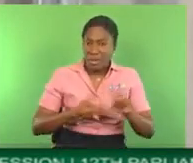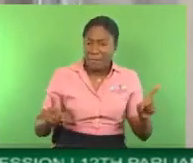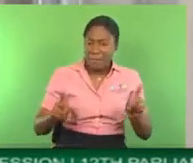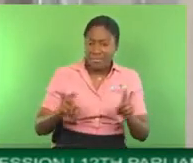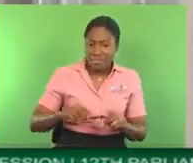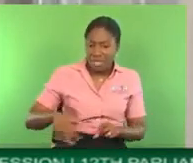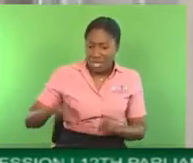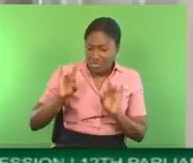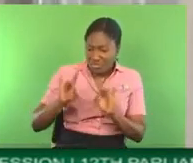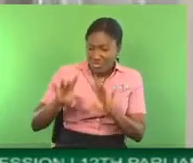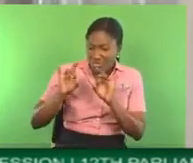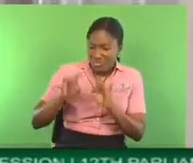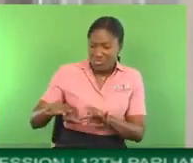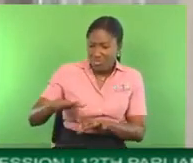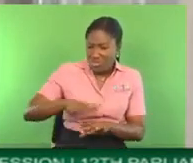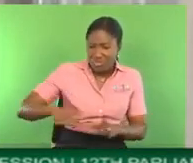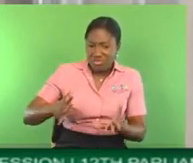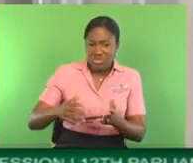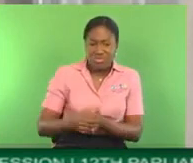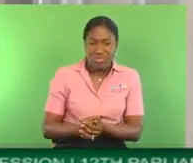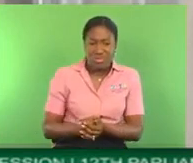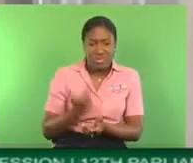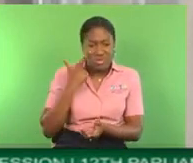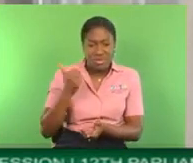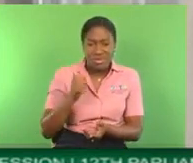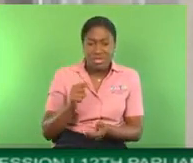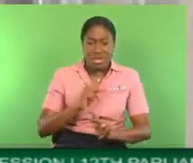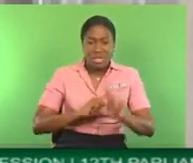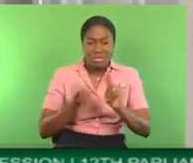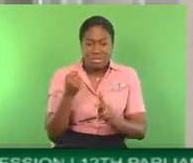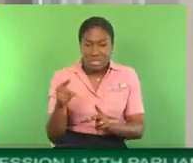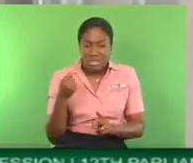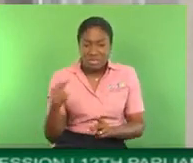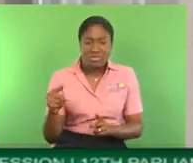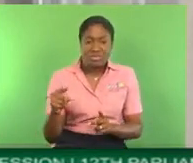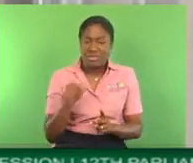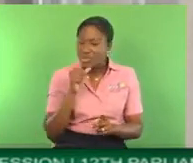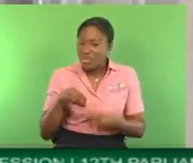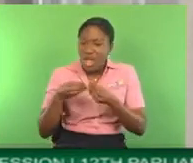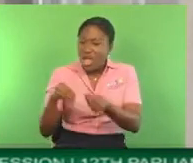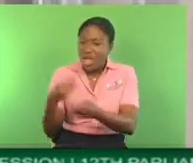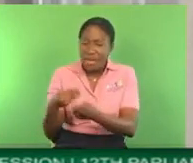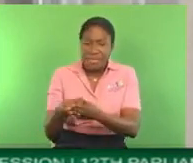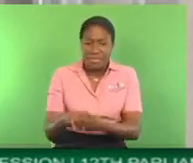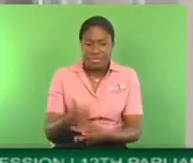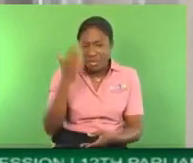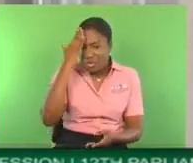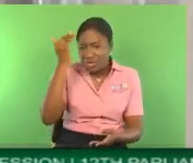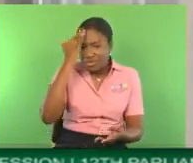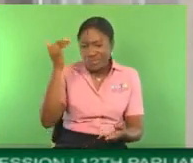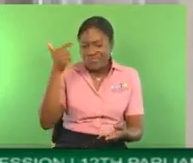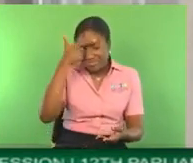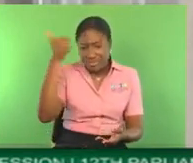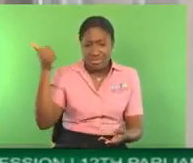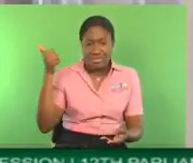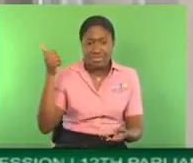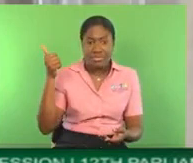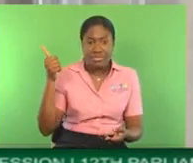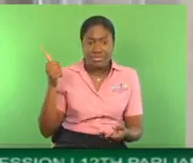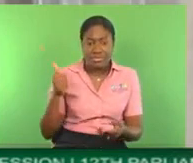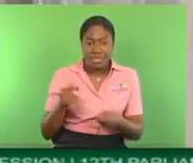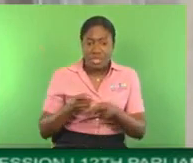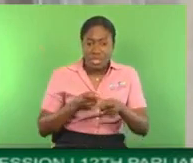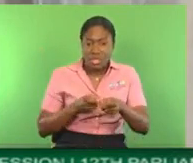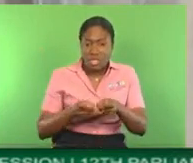in a government that starves the San Grande Regional Corporation for funding only because it's controlled and